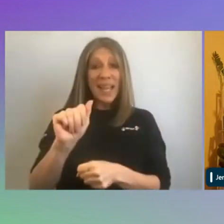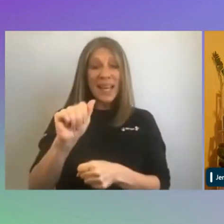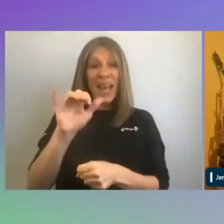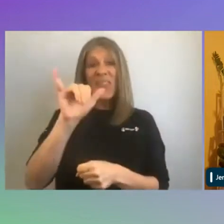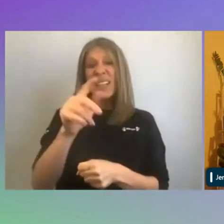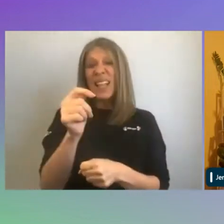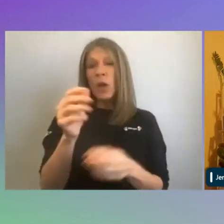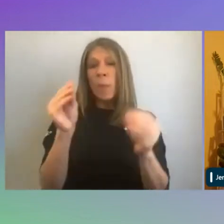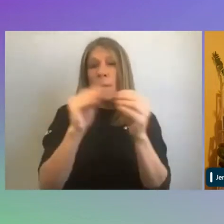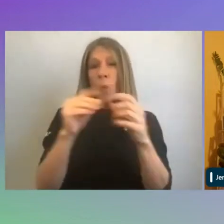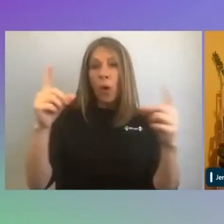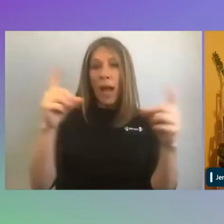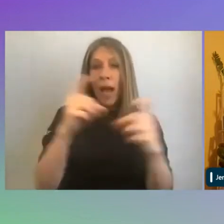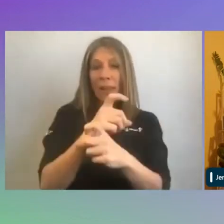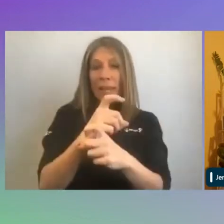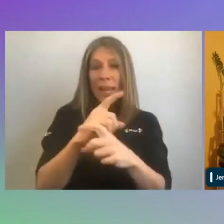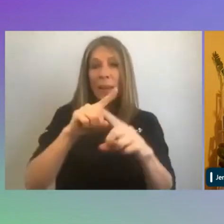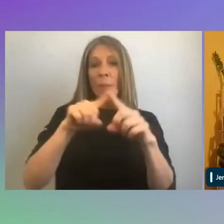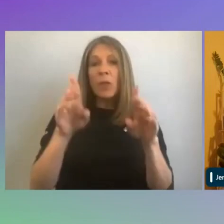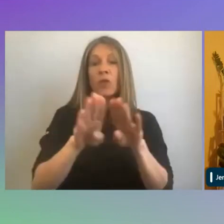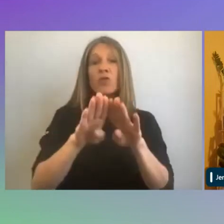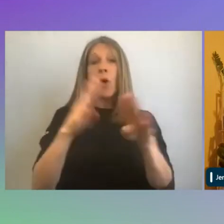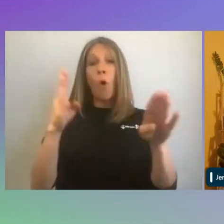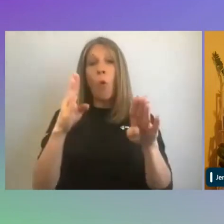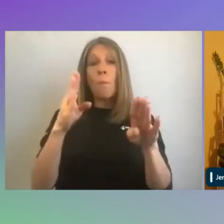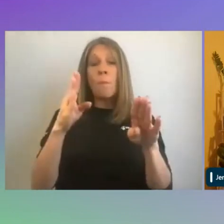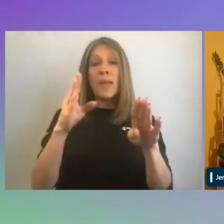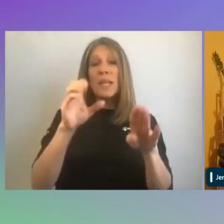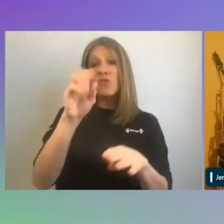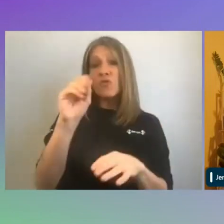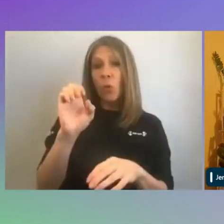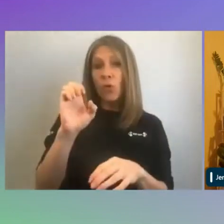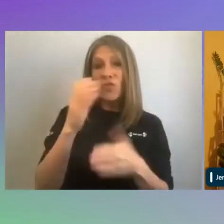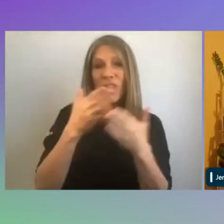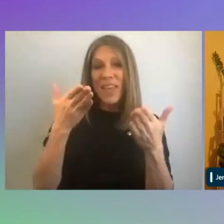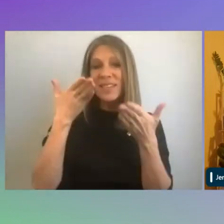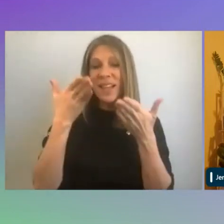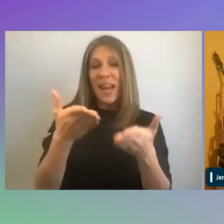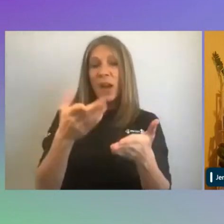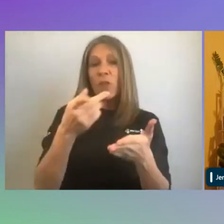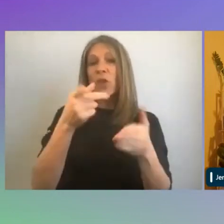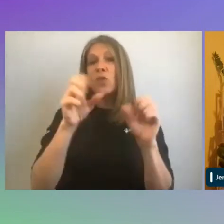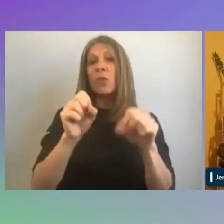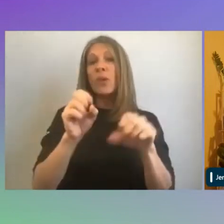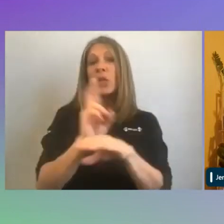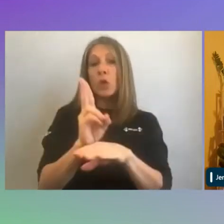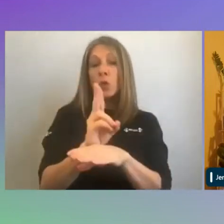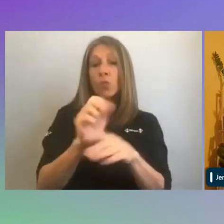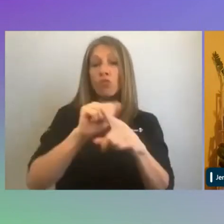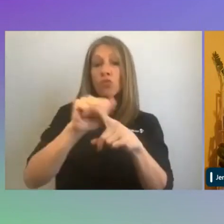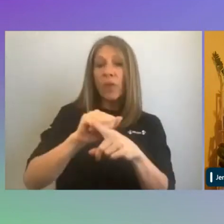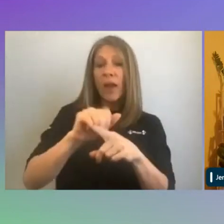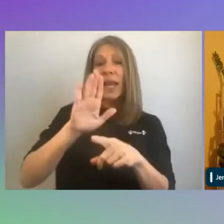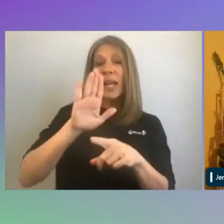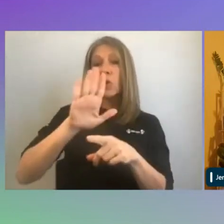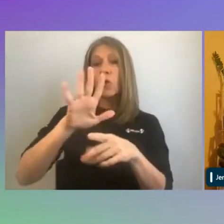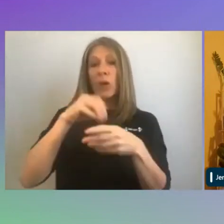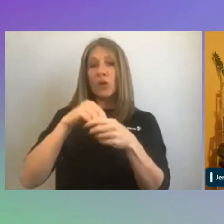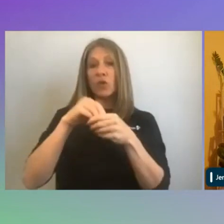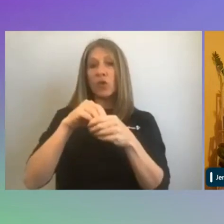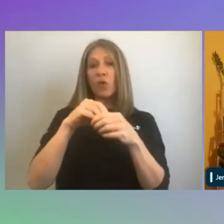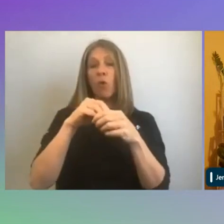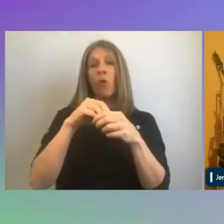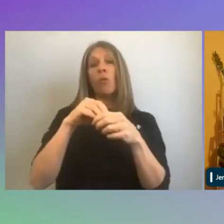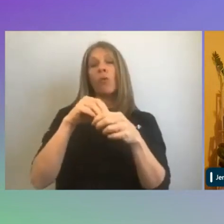more complicated, but there's open source stuff out there that you can use to train your internal local